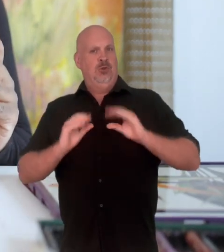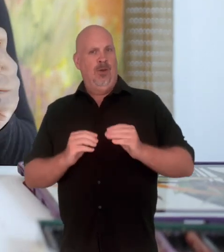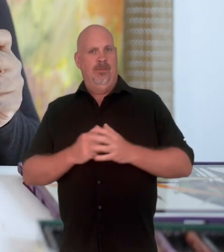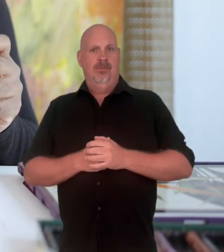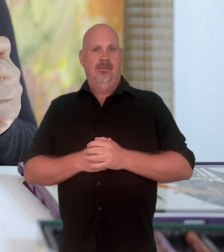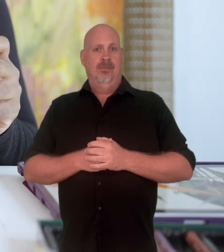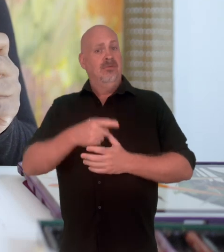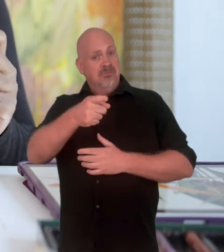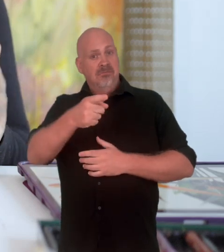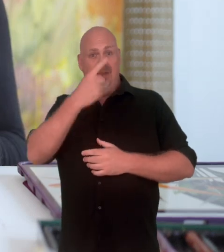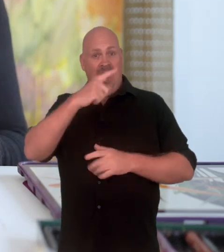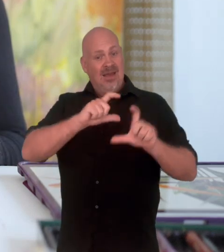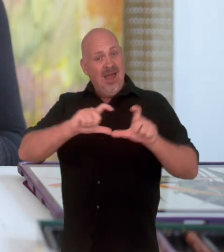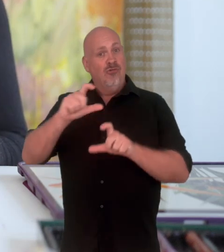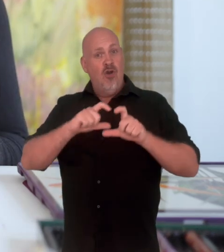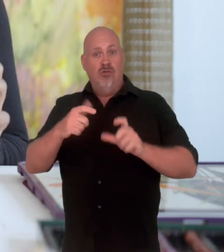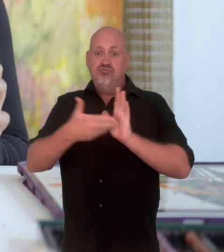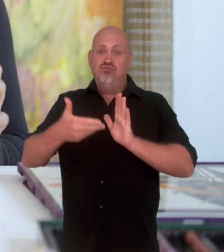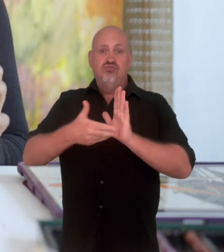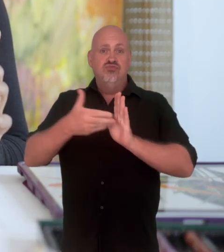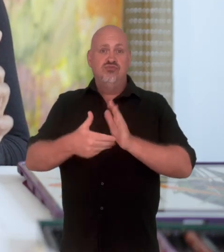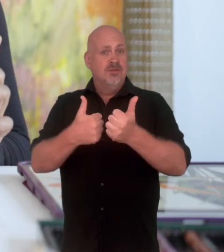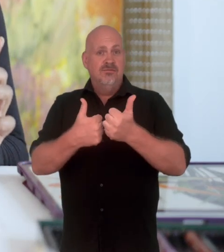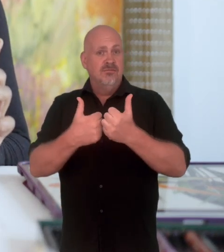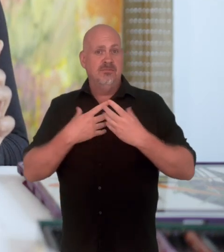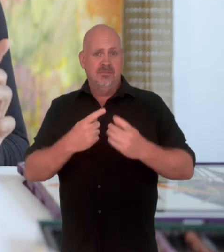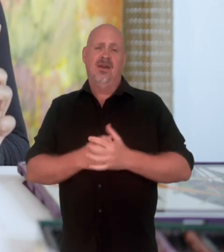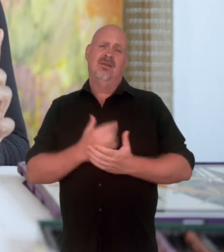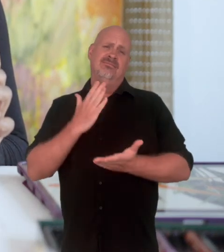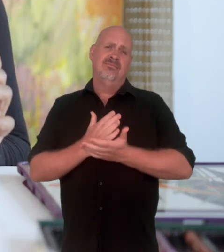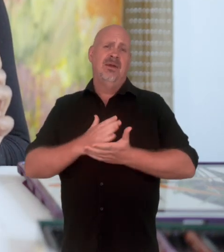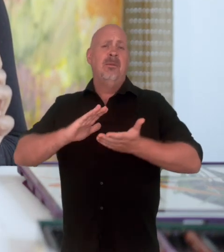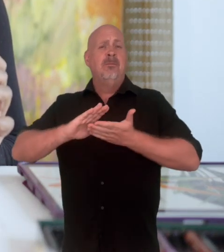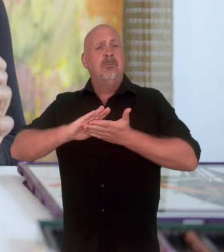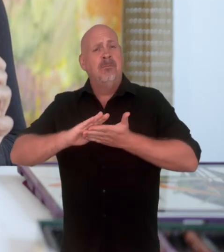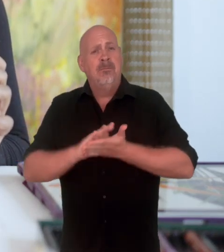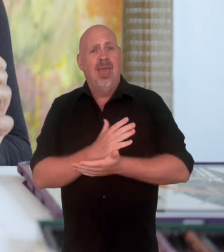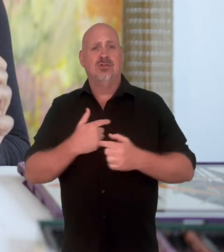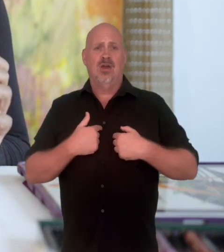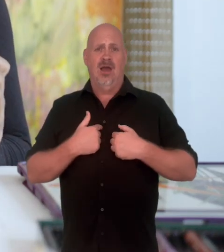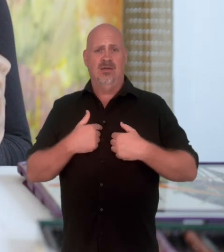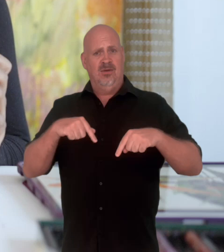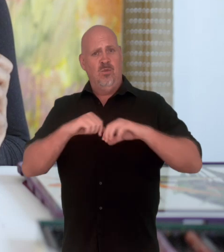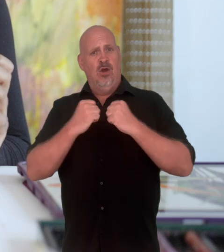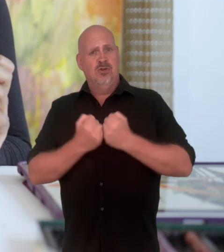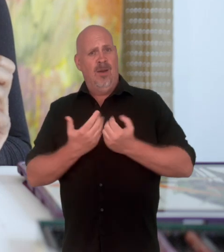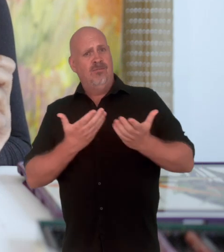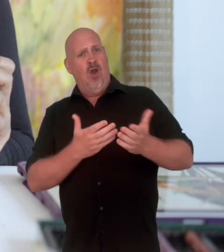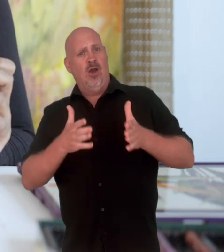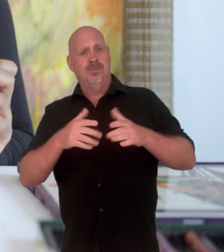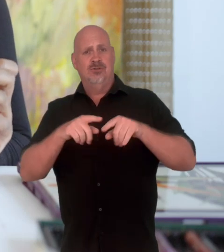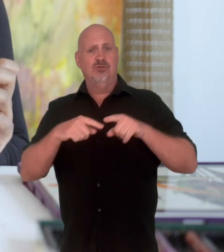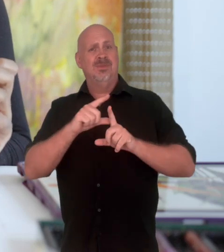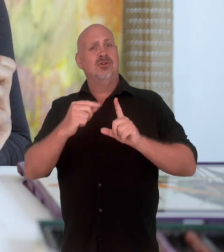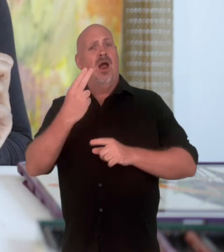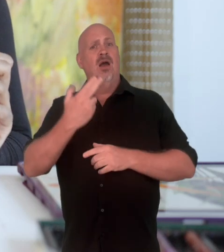like. It has been an absolute pleasure doing this workshop for Hospital Rooms Digital Art School. And from what I